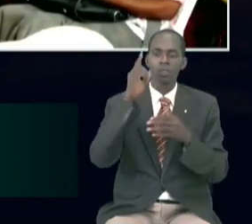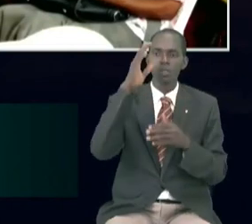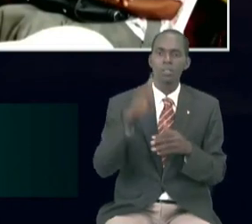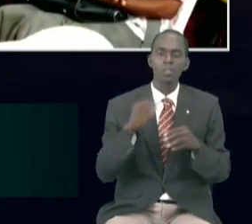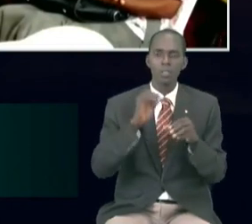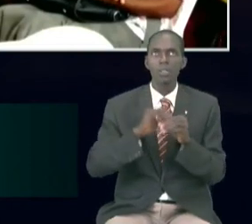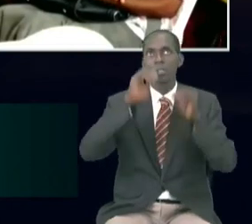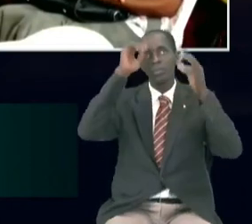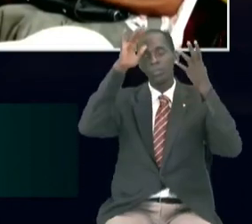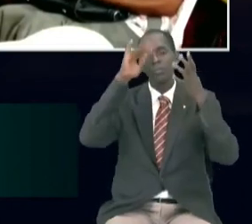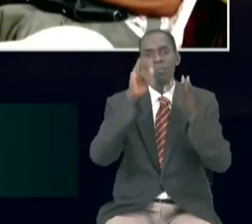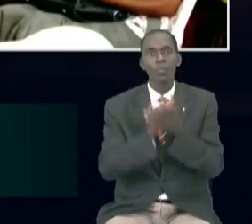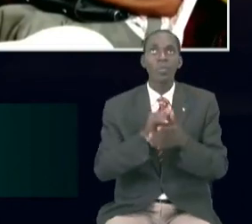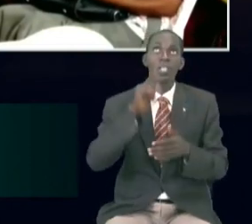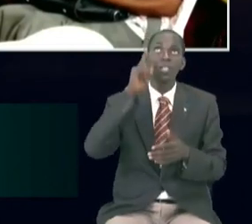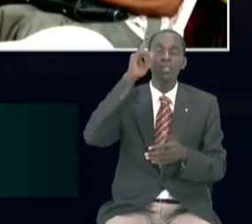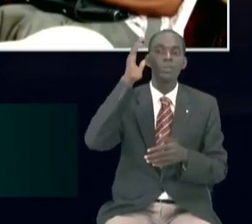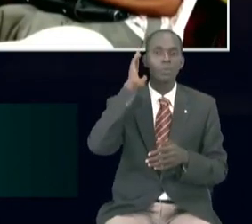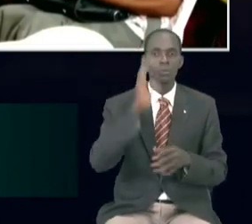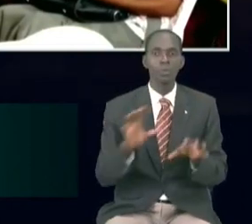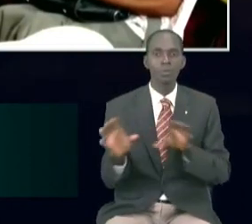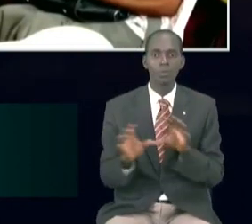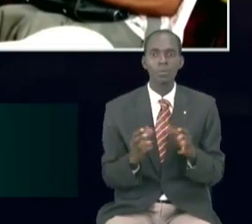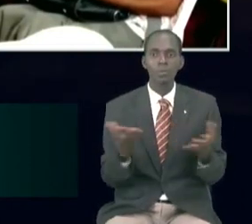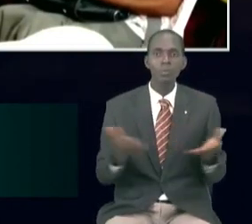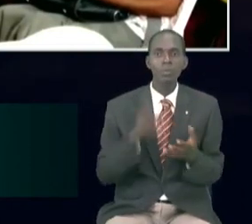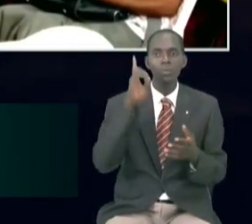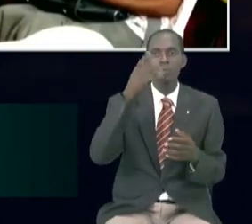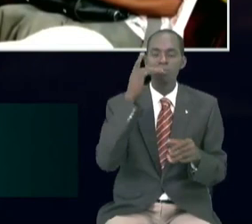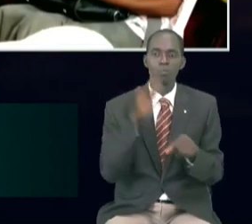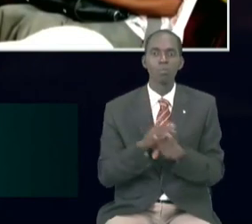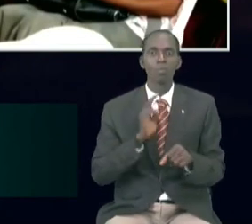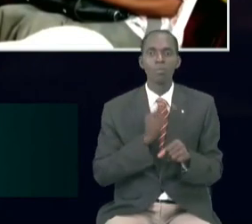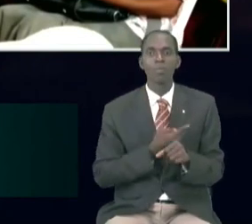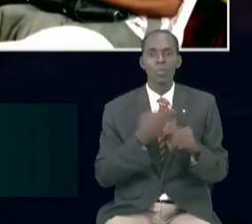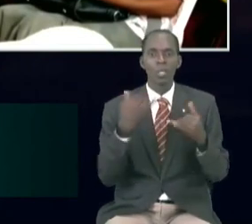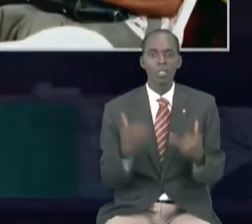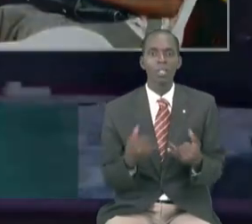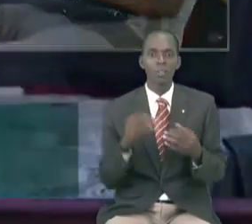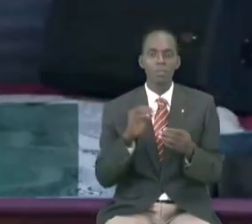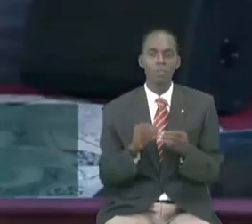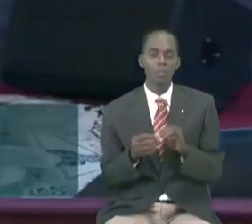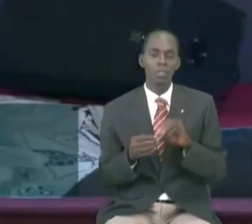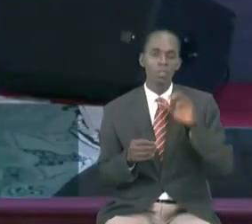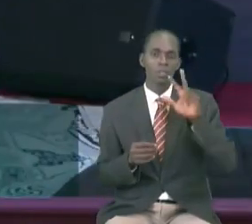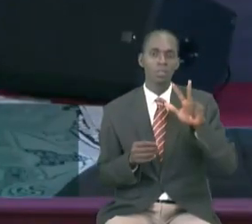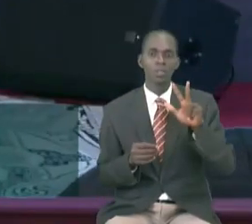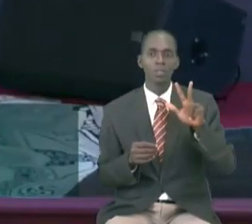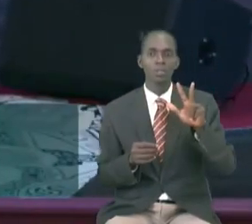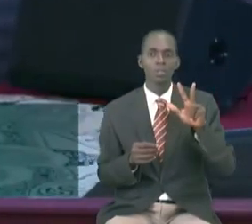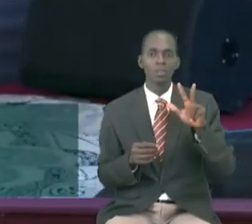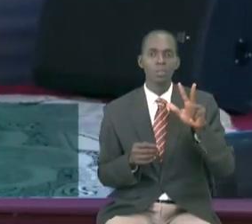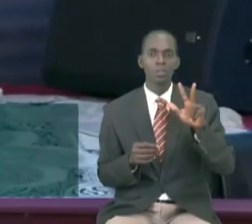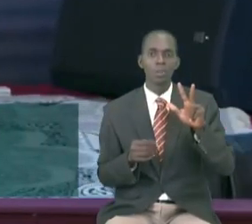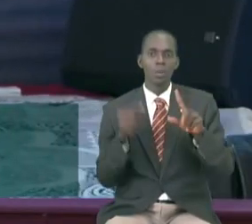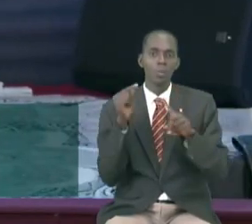three now. In point number three, the service of a persuasive preacher. We're coming to Jonah